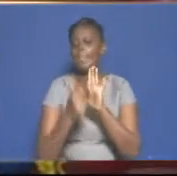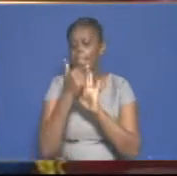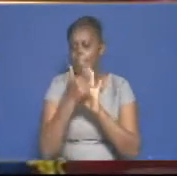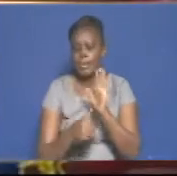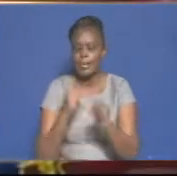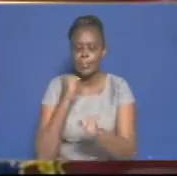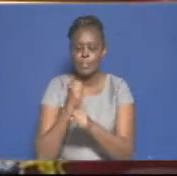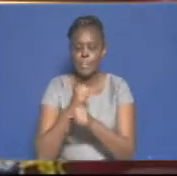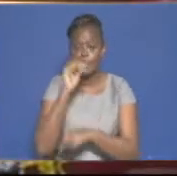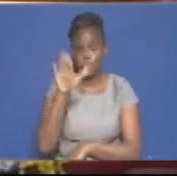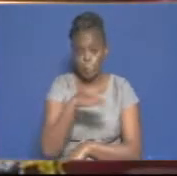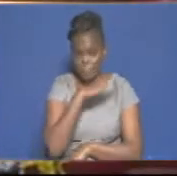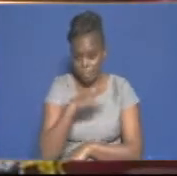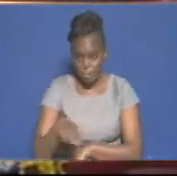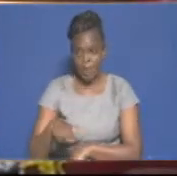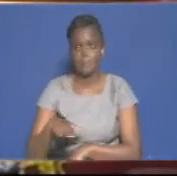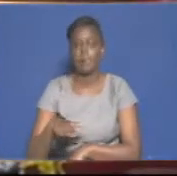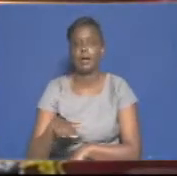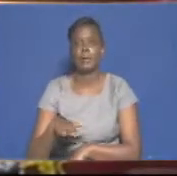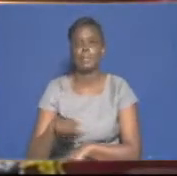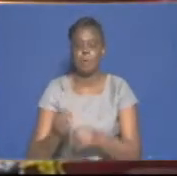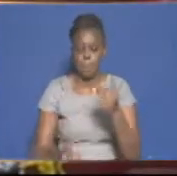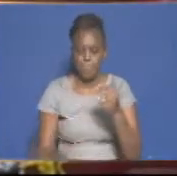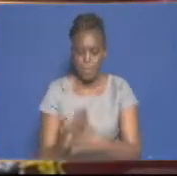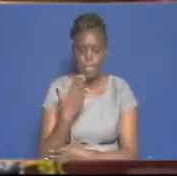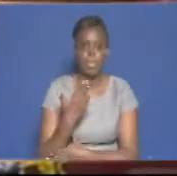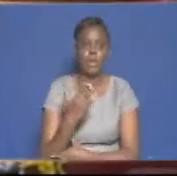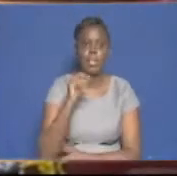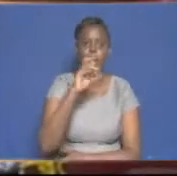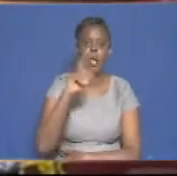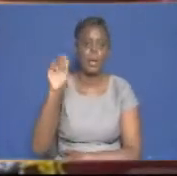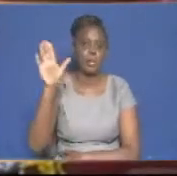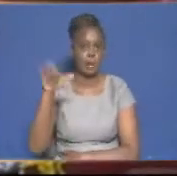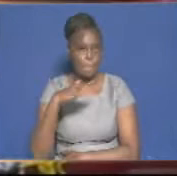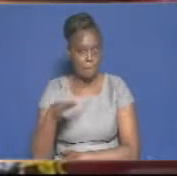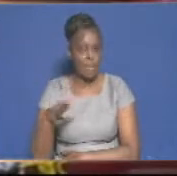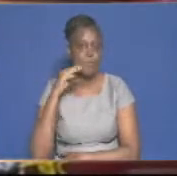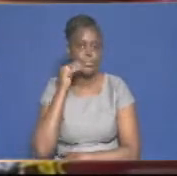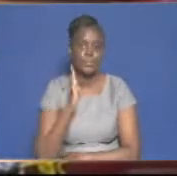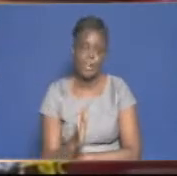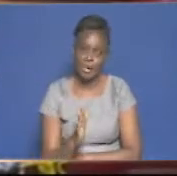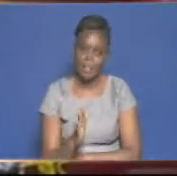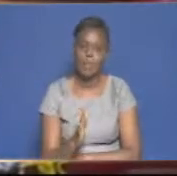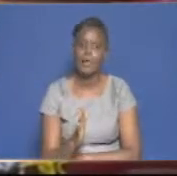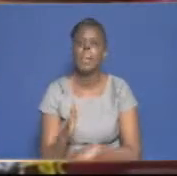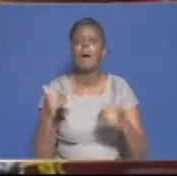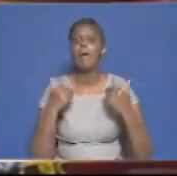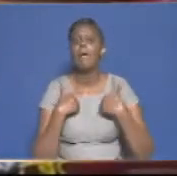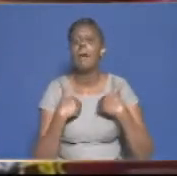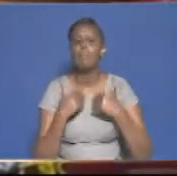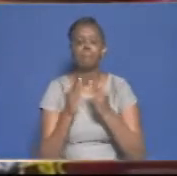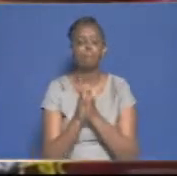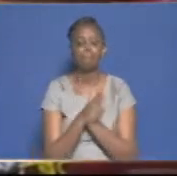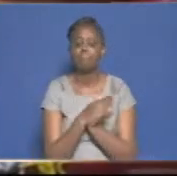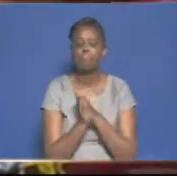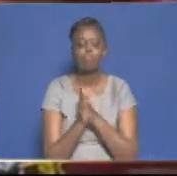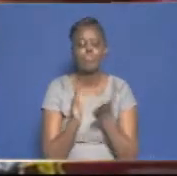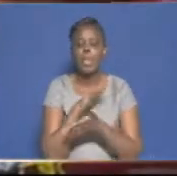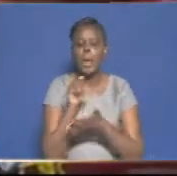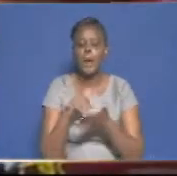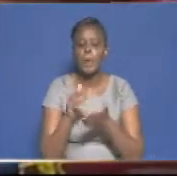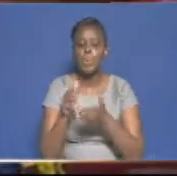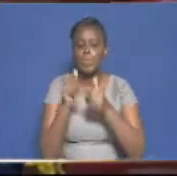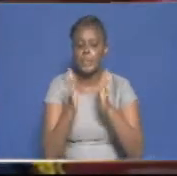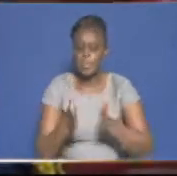of this House to enact an act of parliament. And the Speaker, there is this story of leaders are